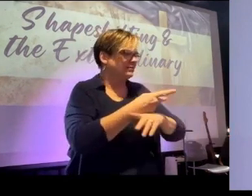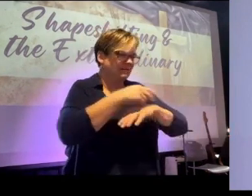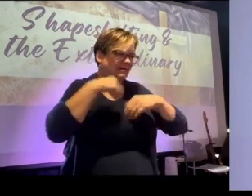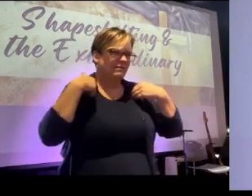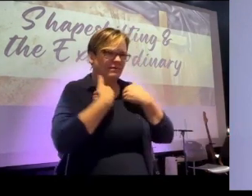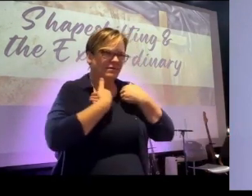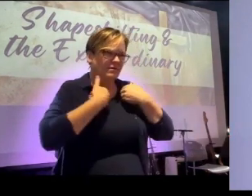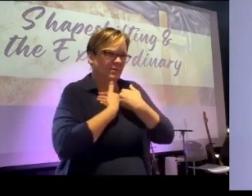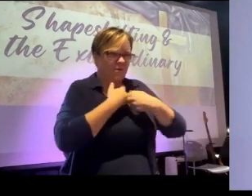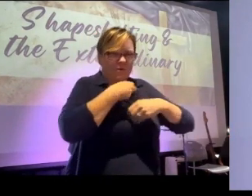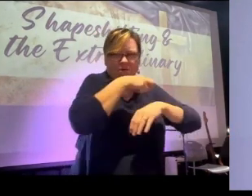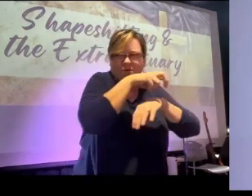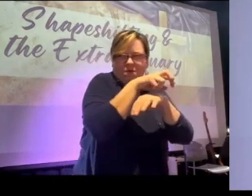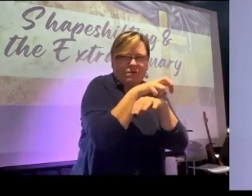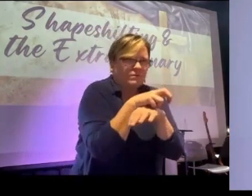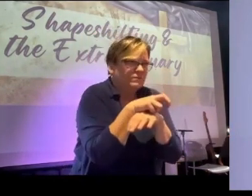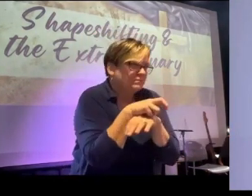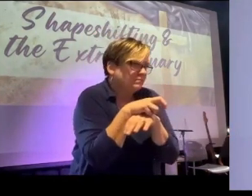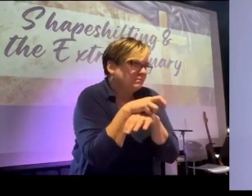guarding